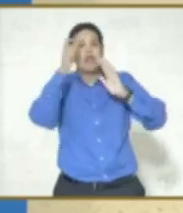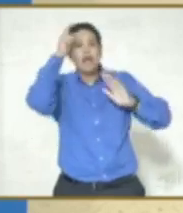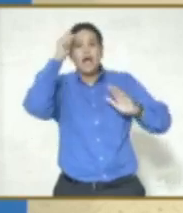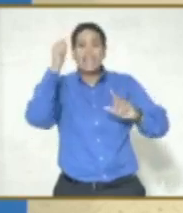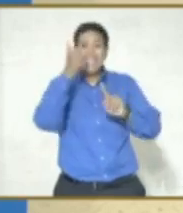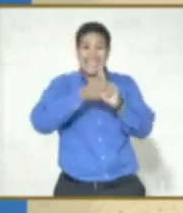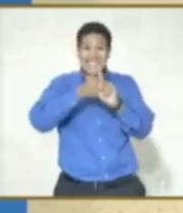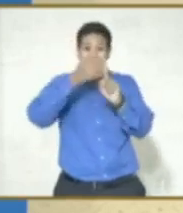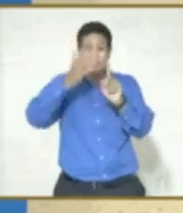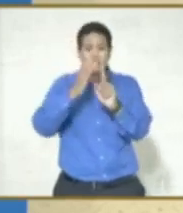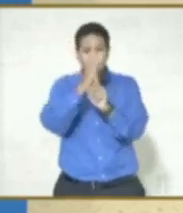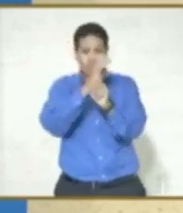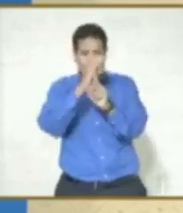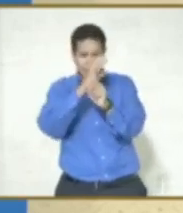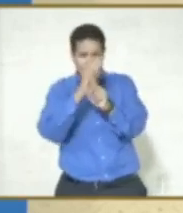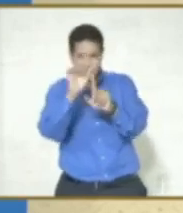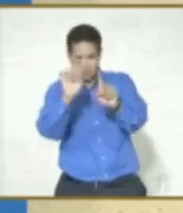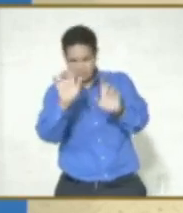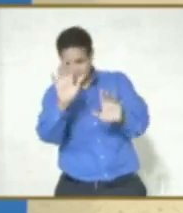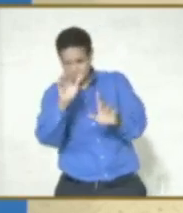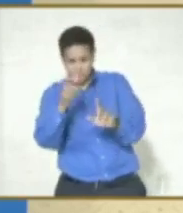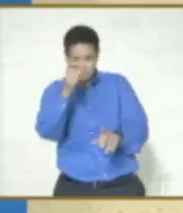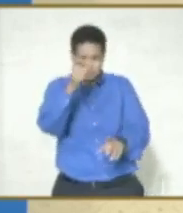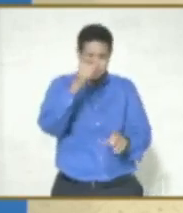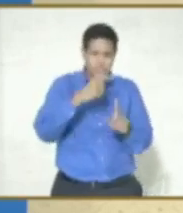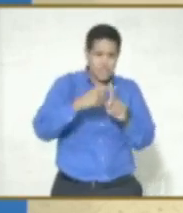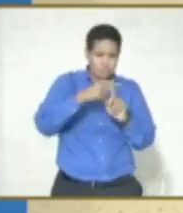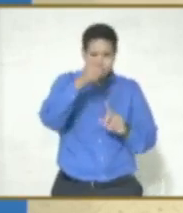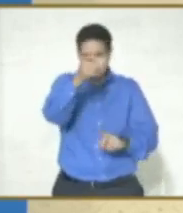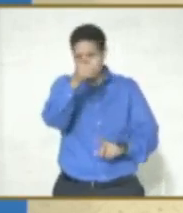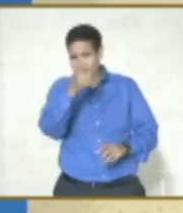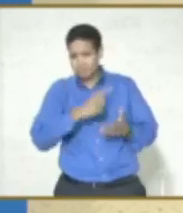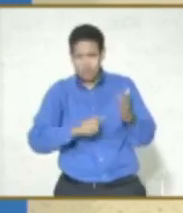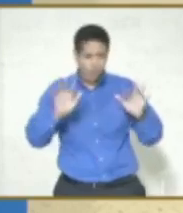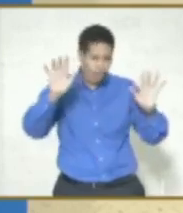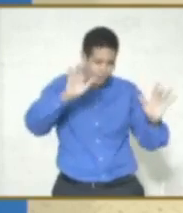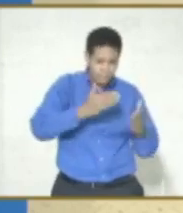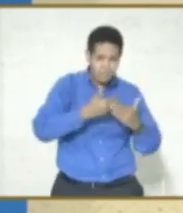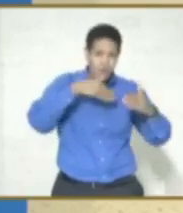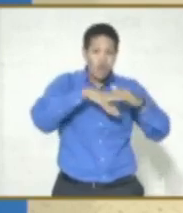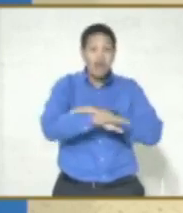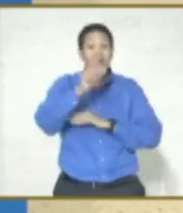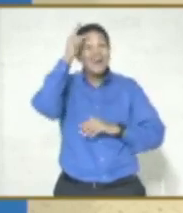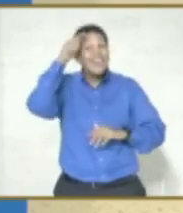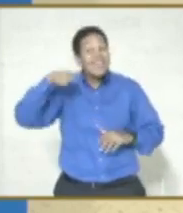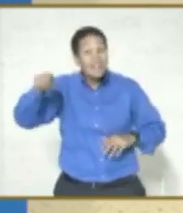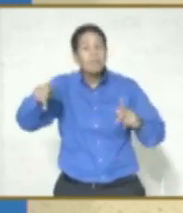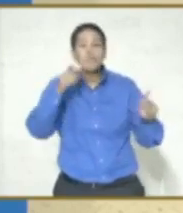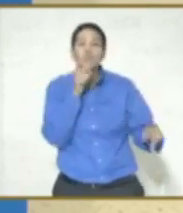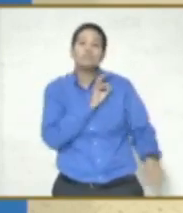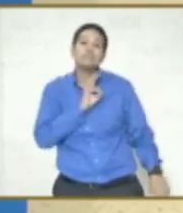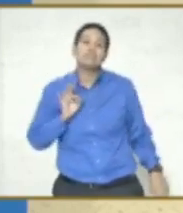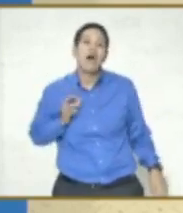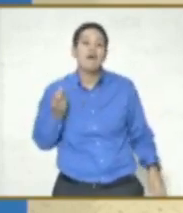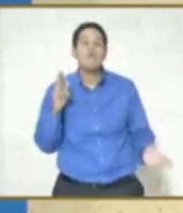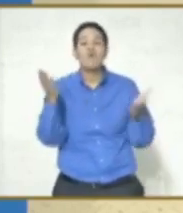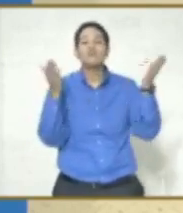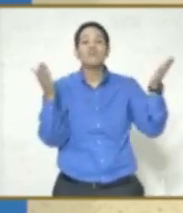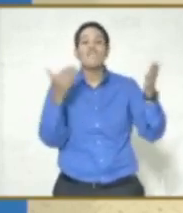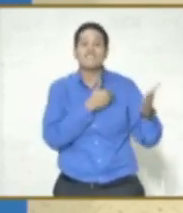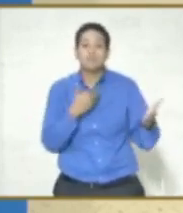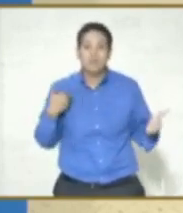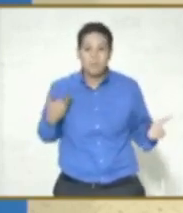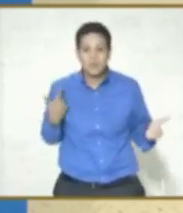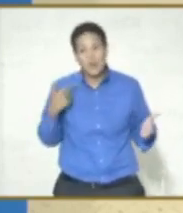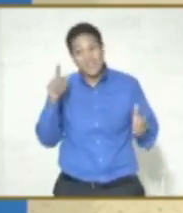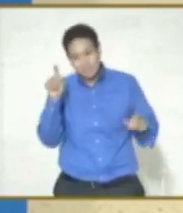screened before they enter the facility. And these persons would be just regular members of staff or service members. We